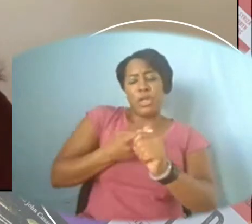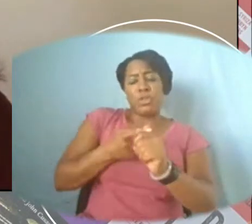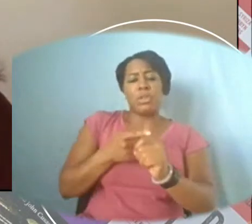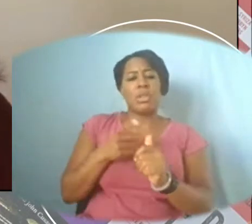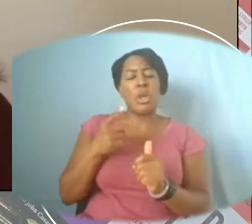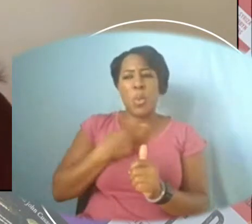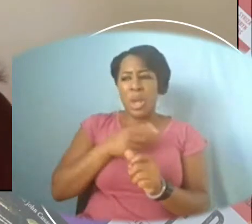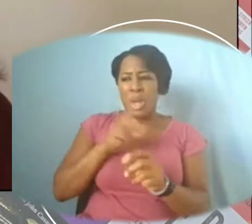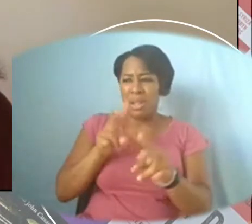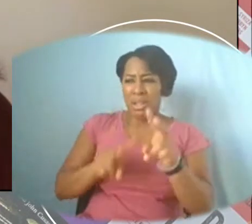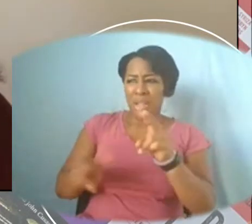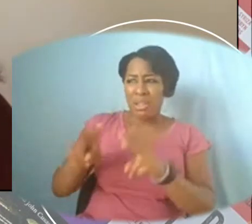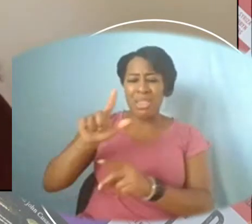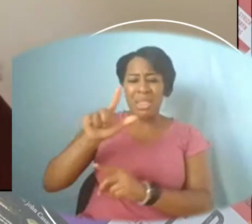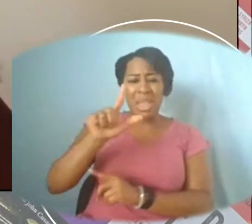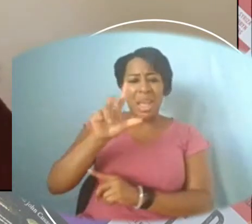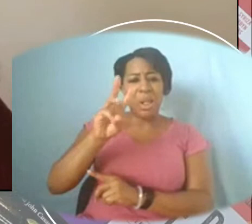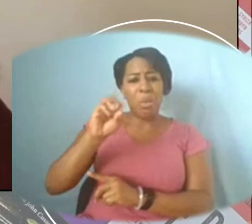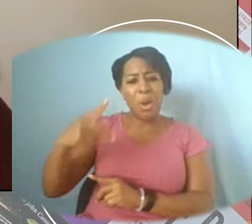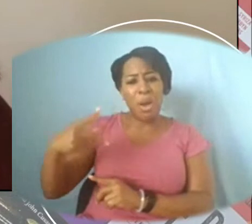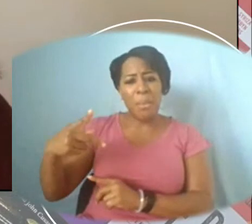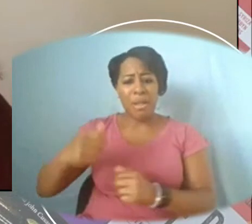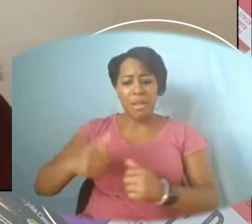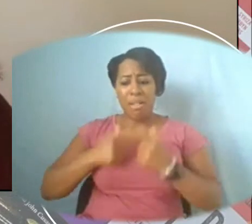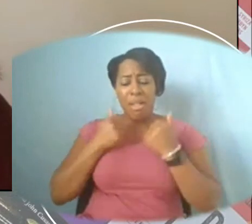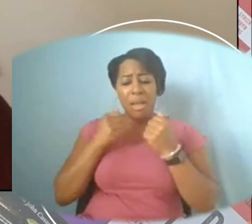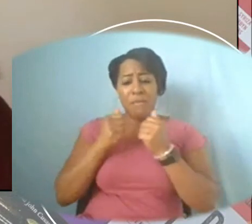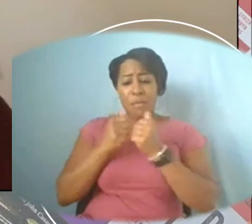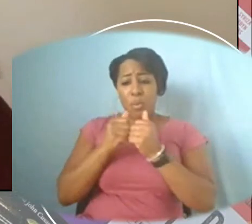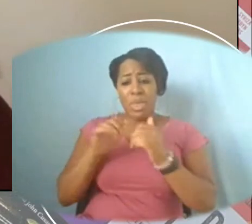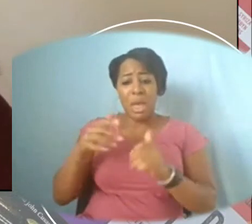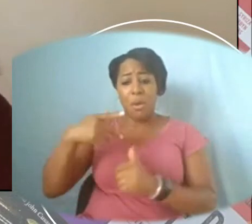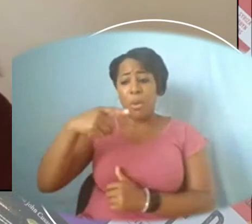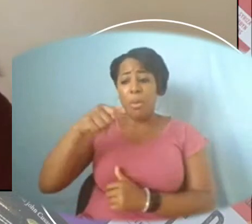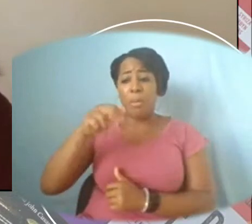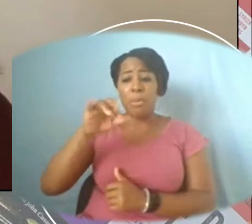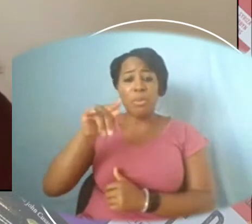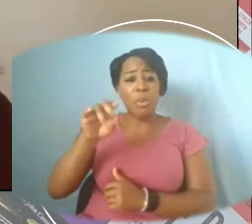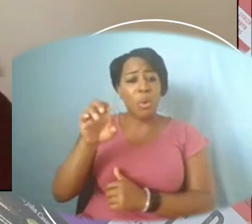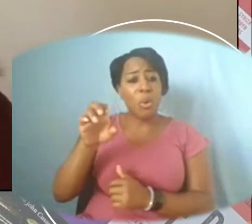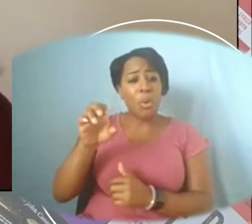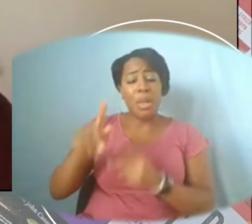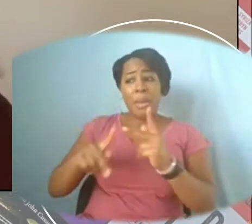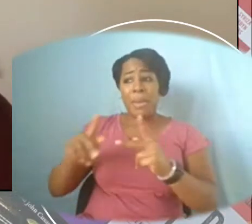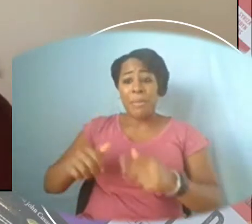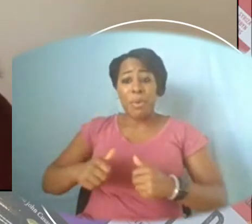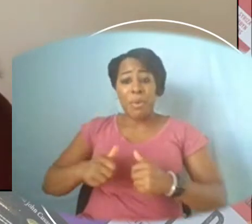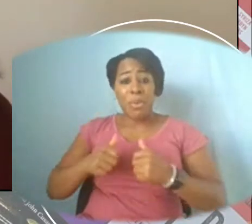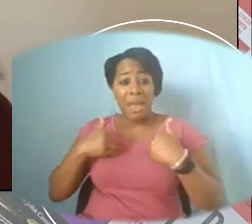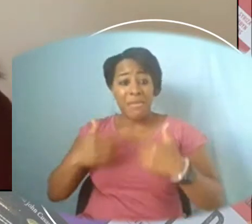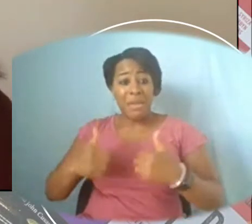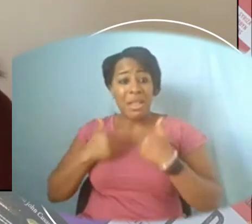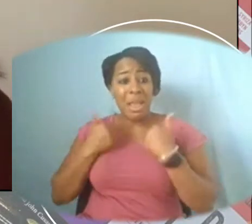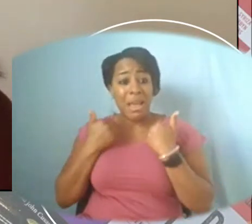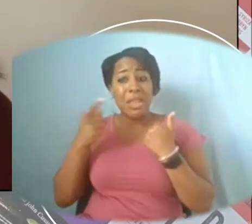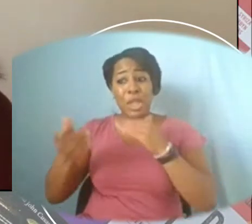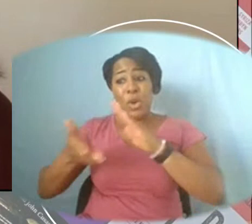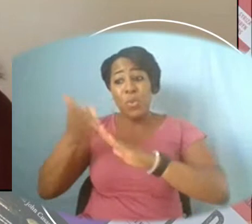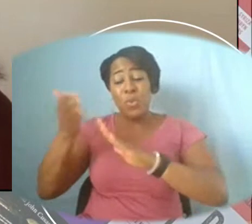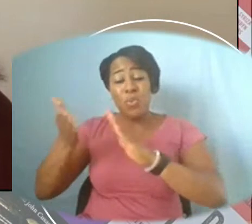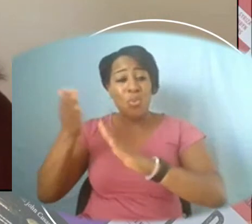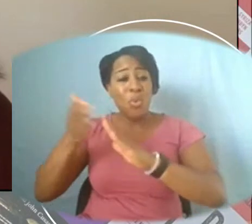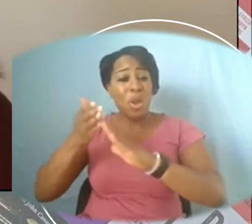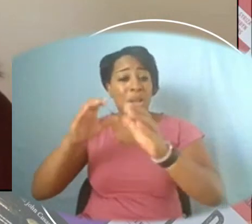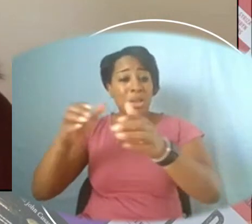those LWOPs and those lifers are the individuals that are running the groups. CDCR didn't create anything.